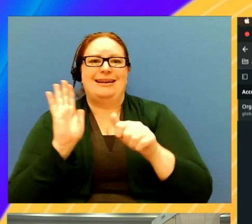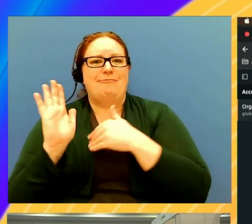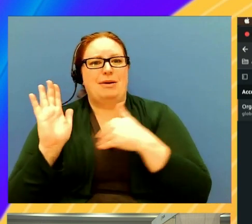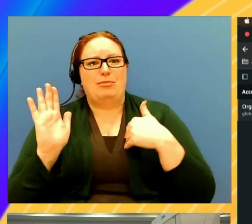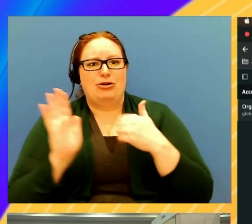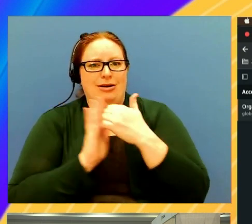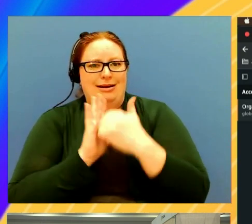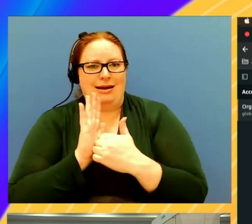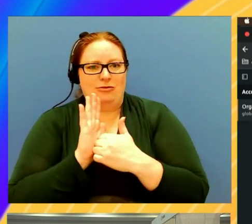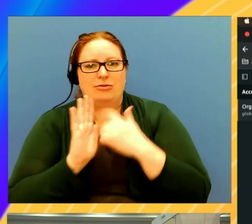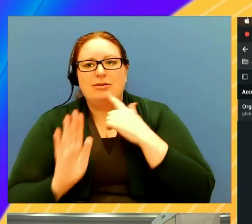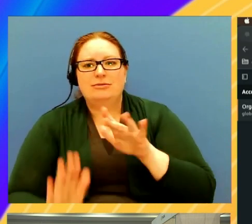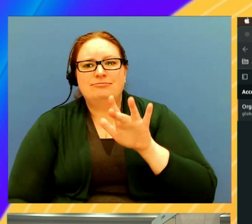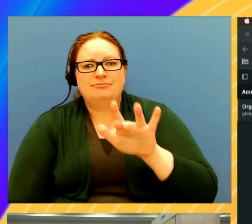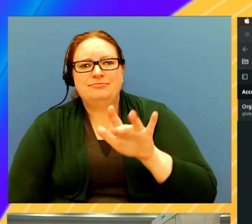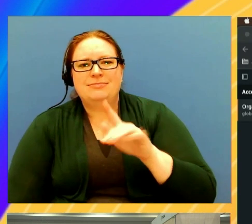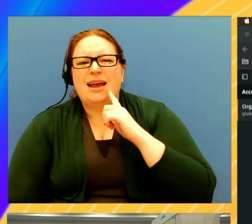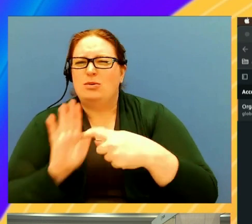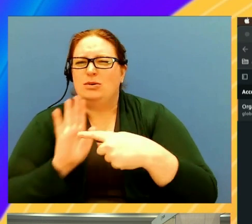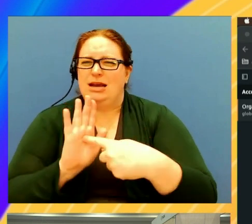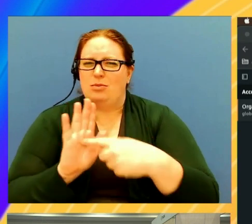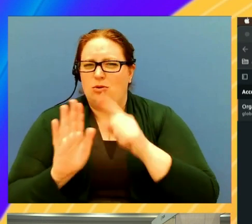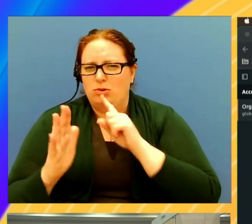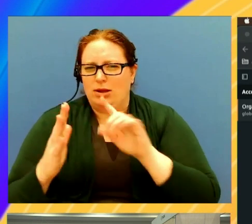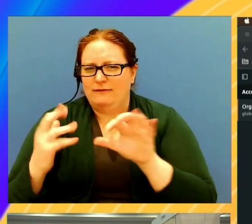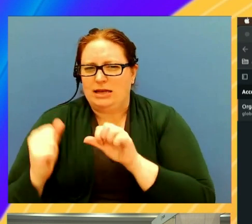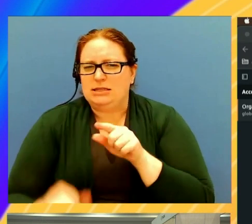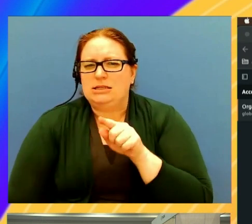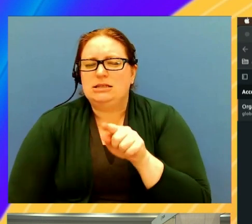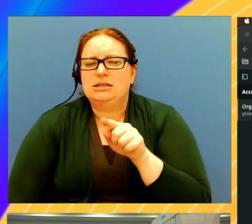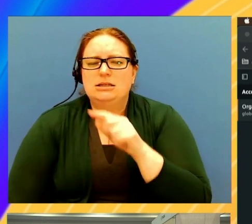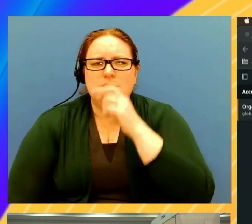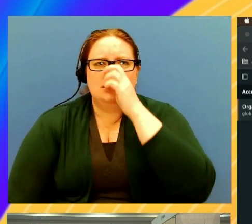right here. I'm actually going to demo real fast the